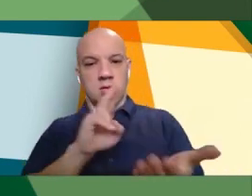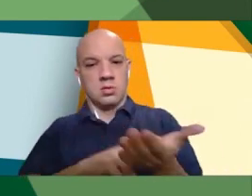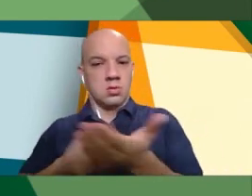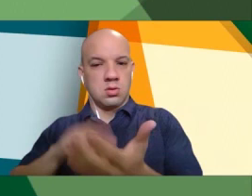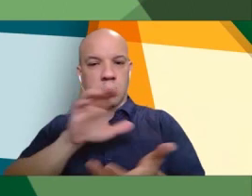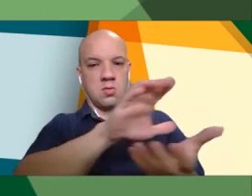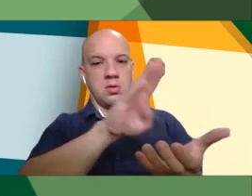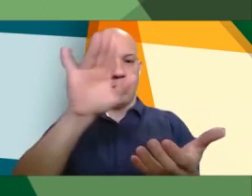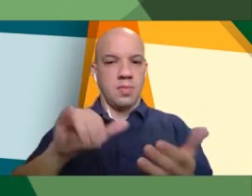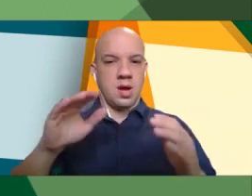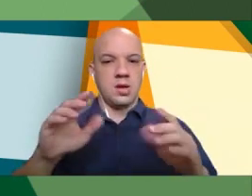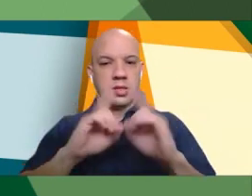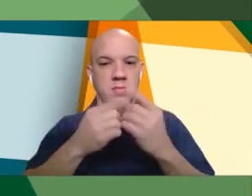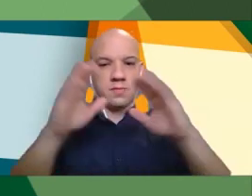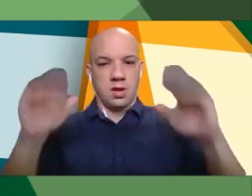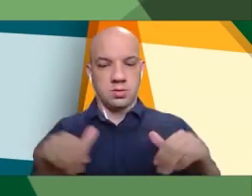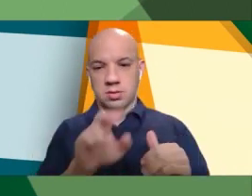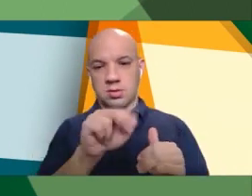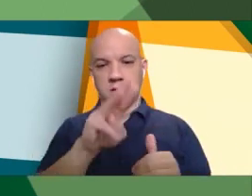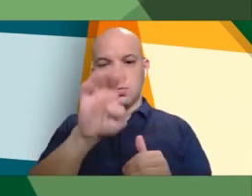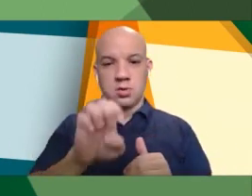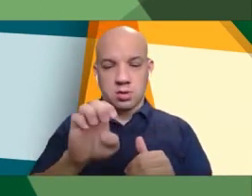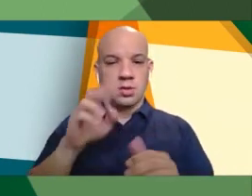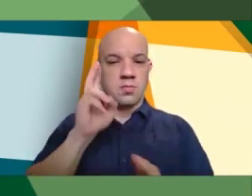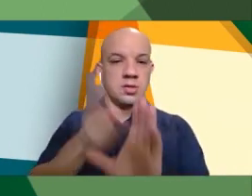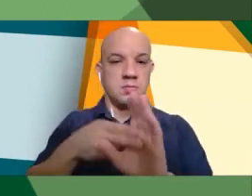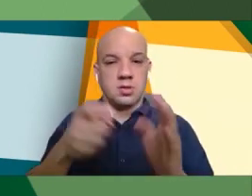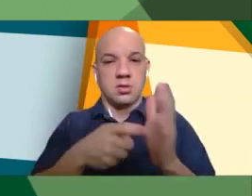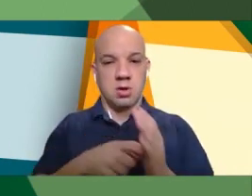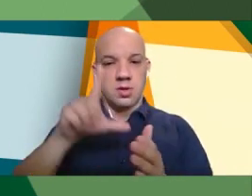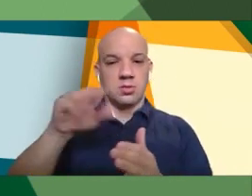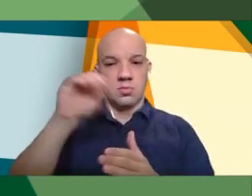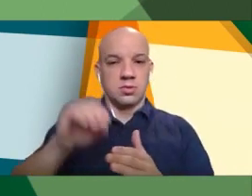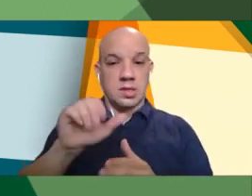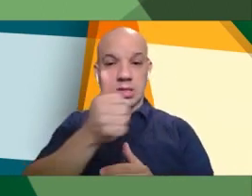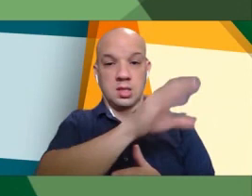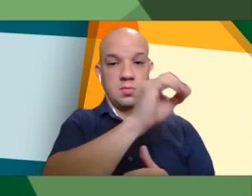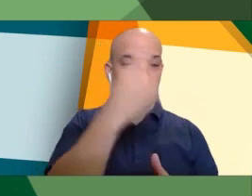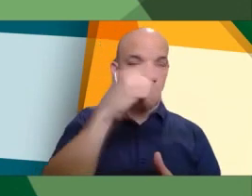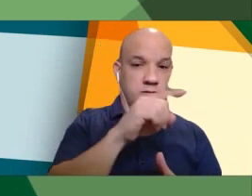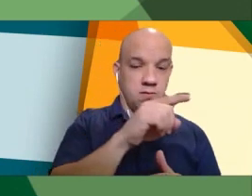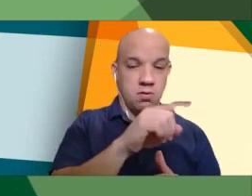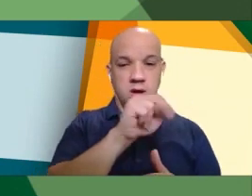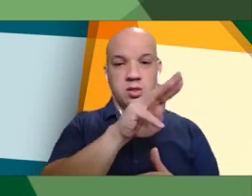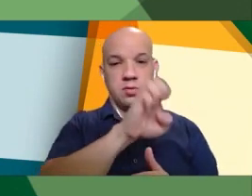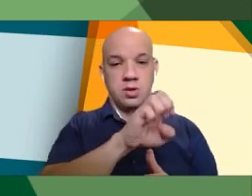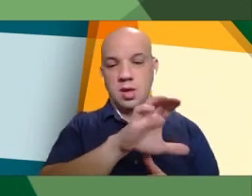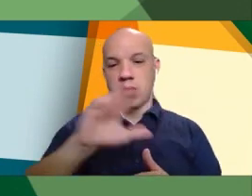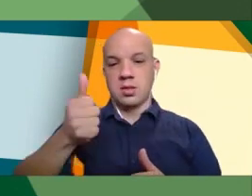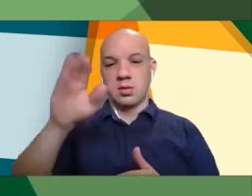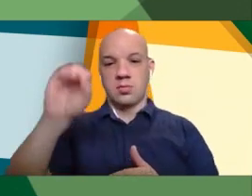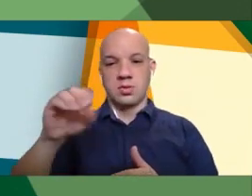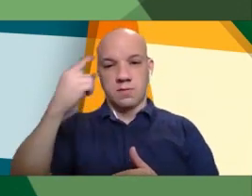The MWBE participation requirements is 20%, 10% for MBE and 10% for